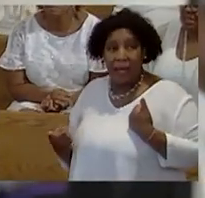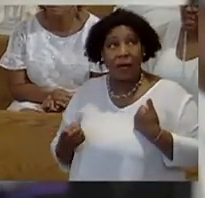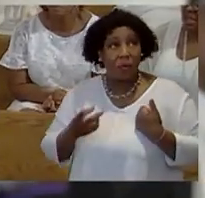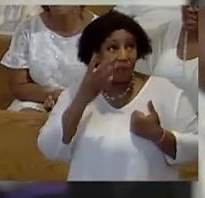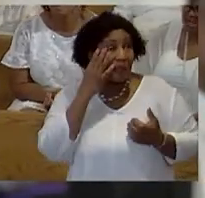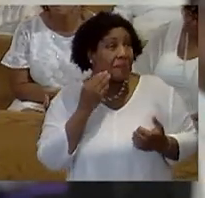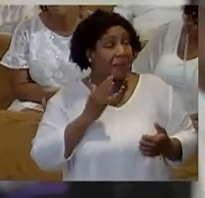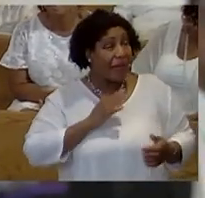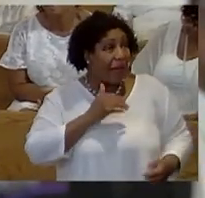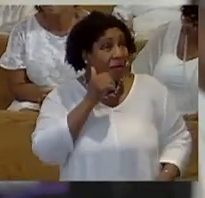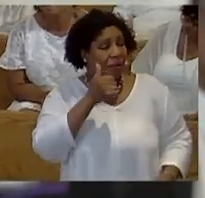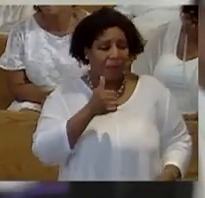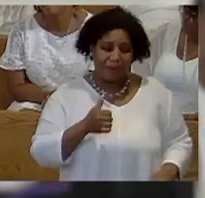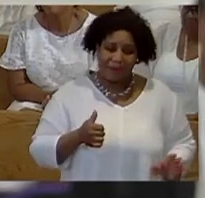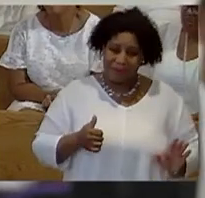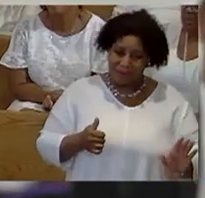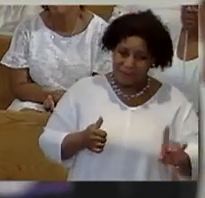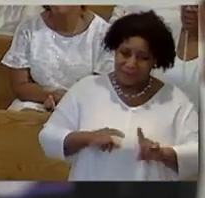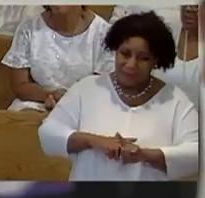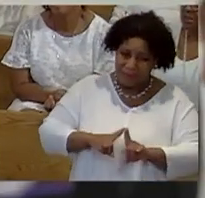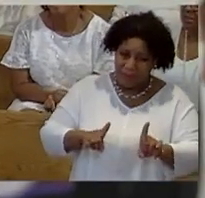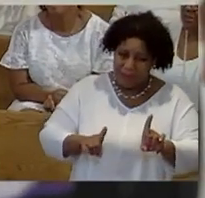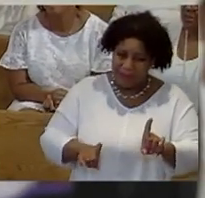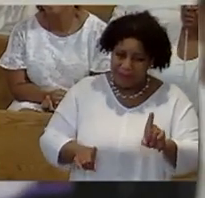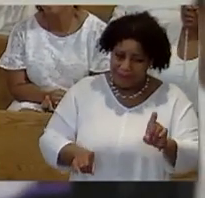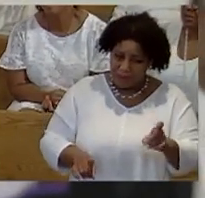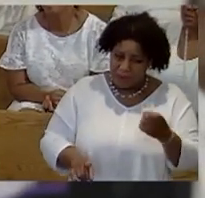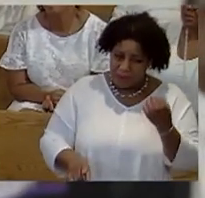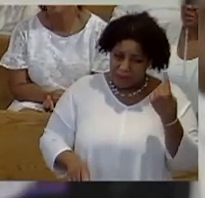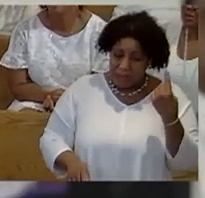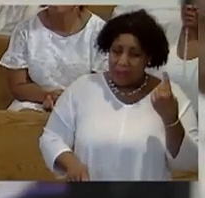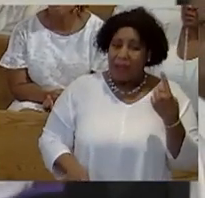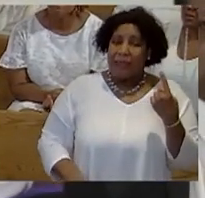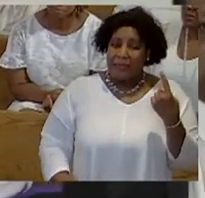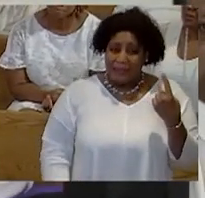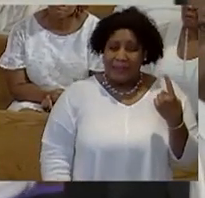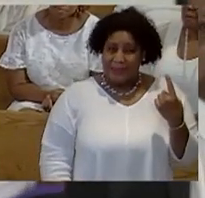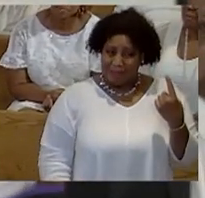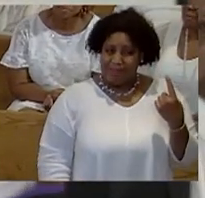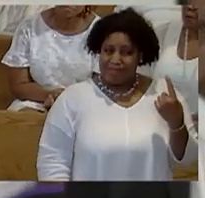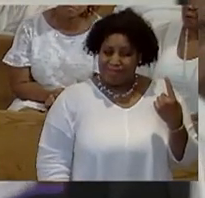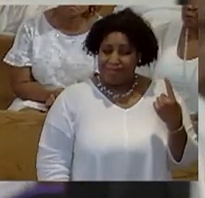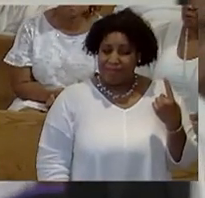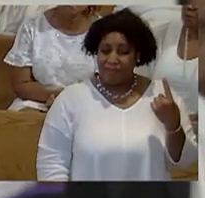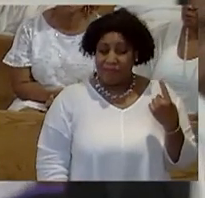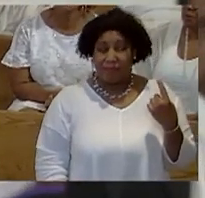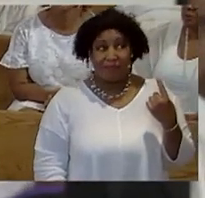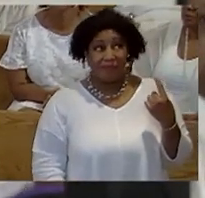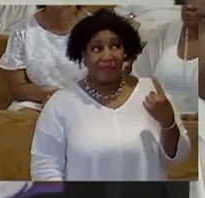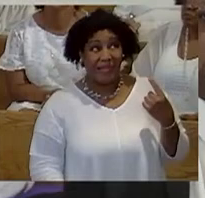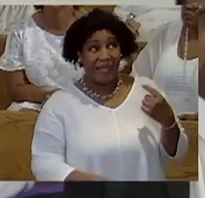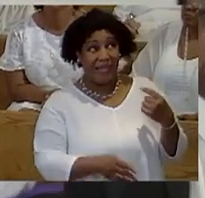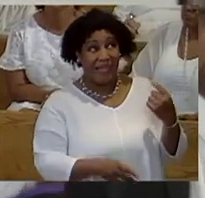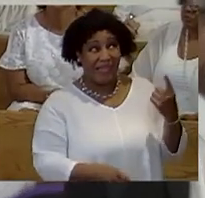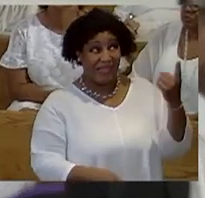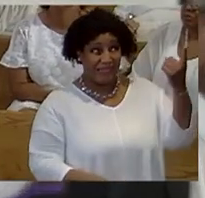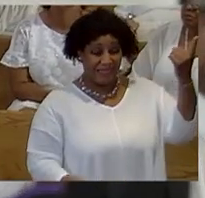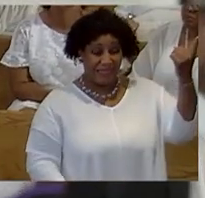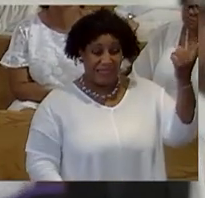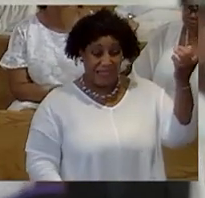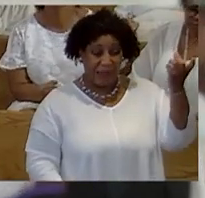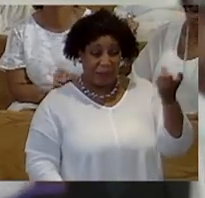tomorrows. But the thing that we need to understand is that when we look at God coming back from the